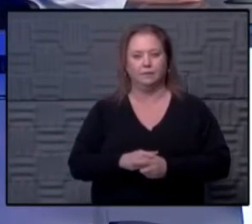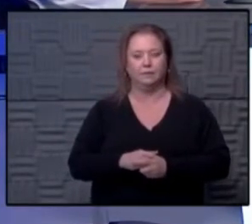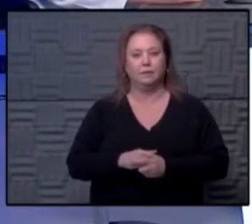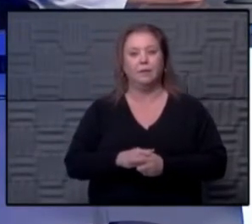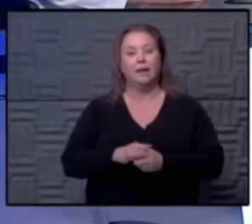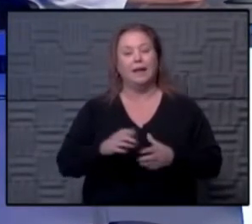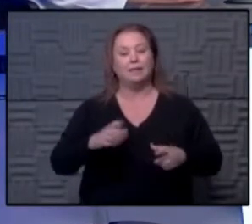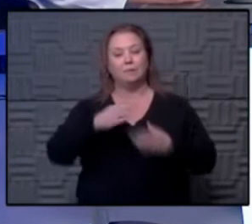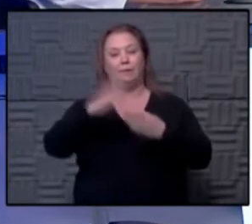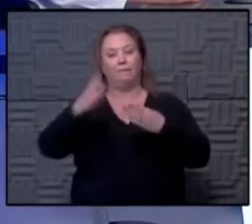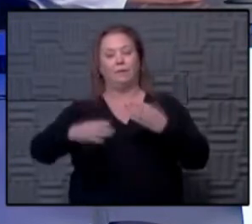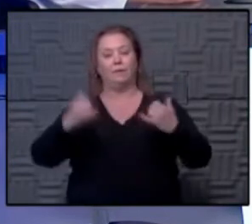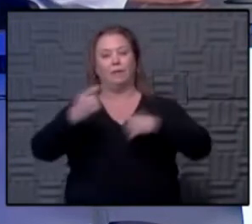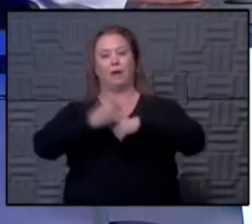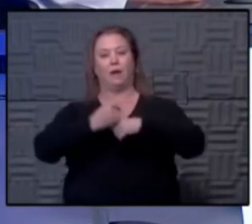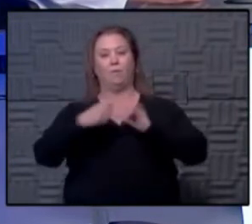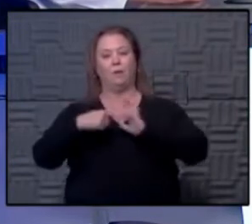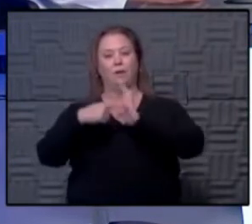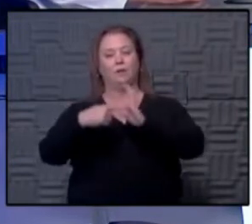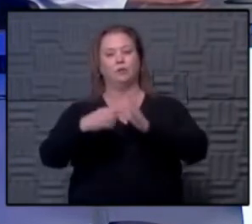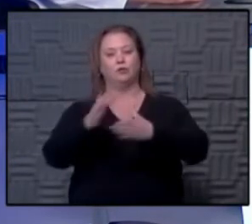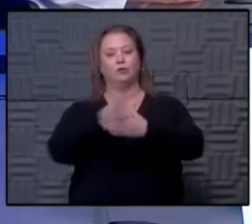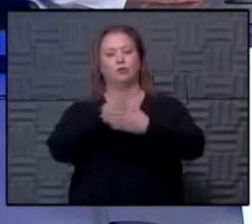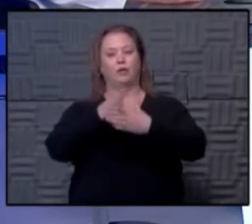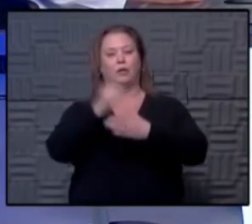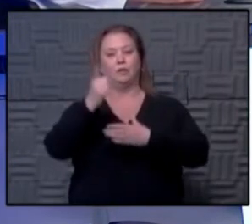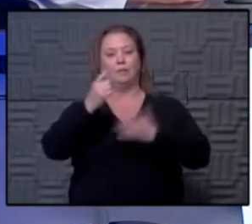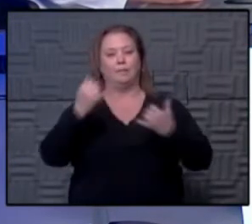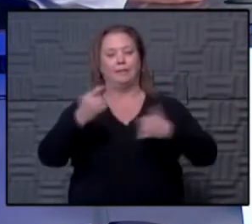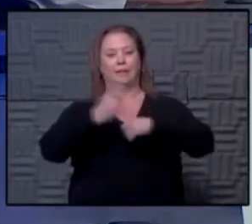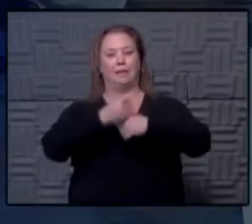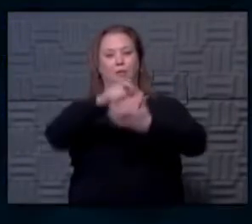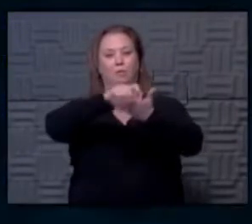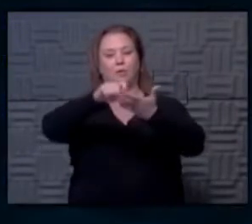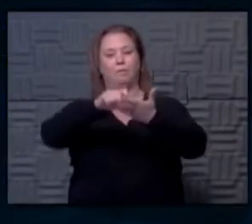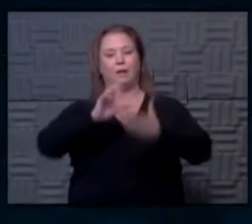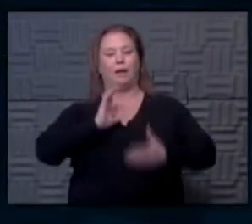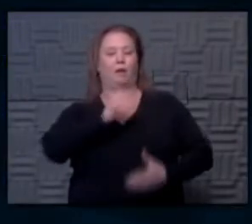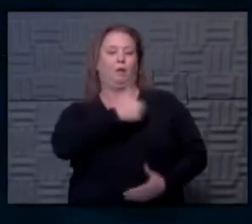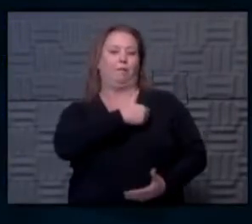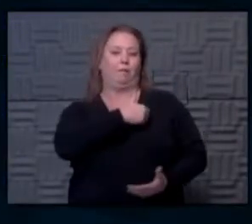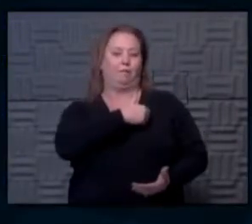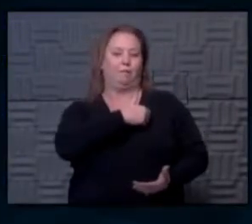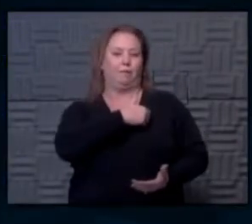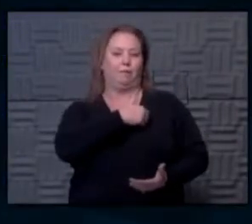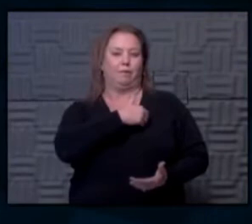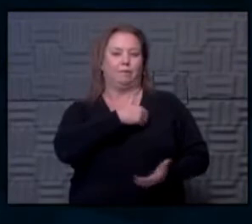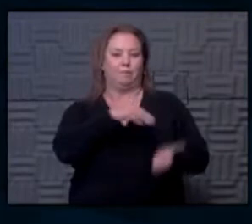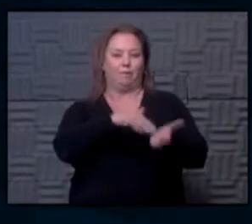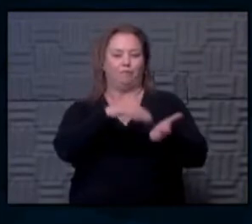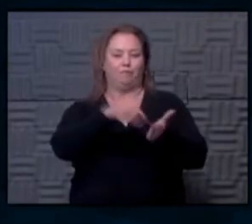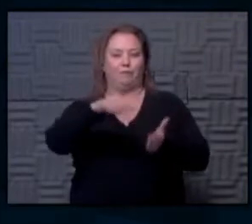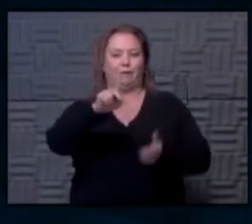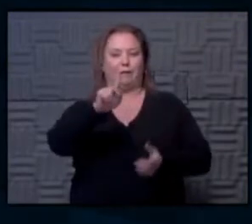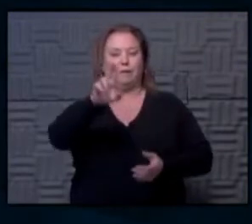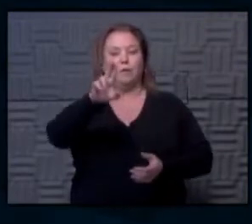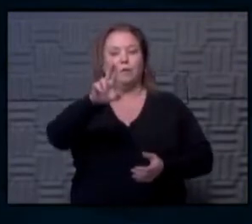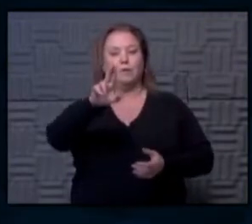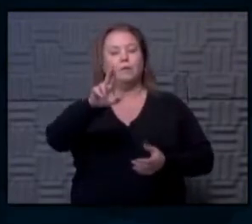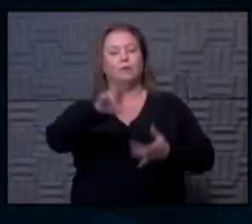And as we wrap up, I wanted to share something today written by one of our own physicians, and